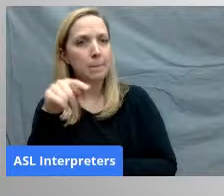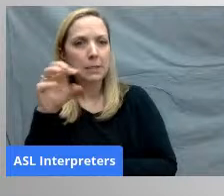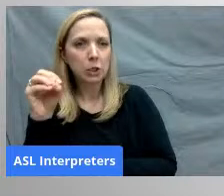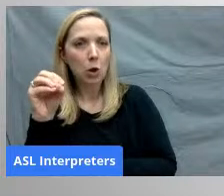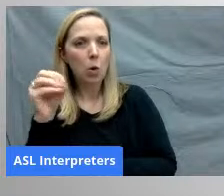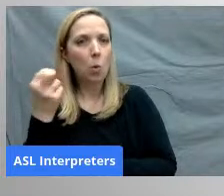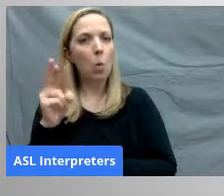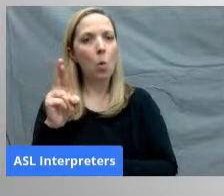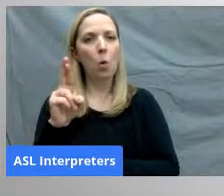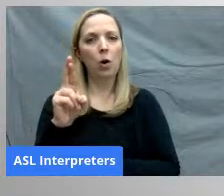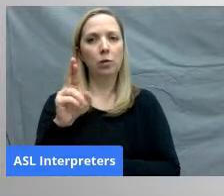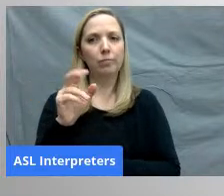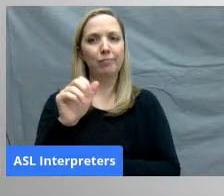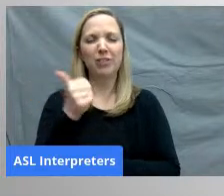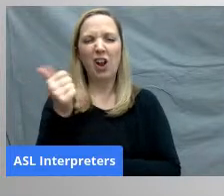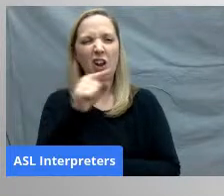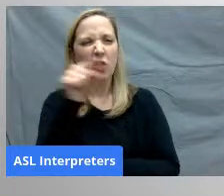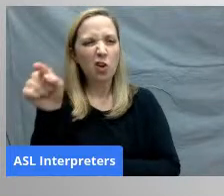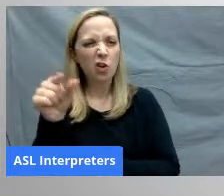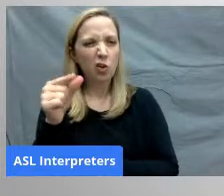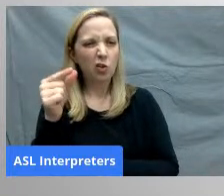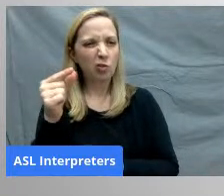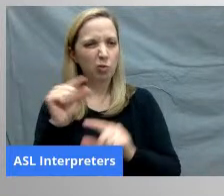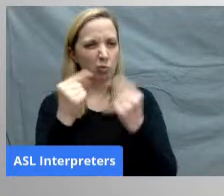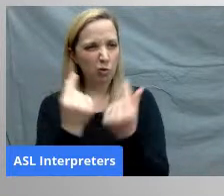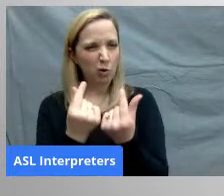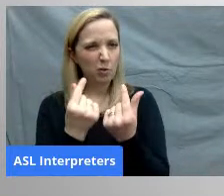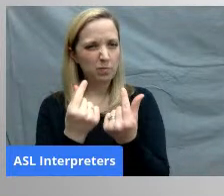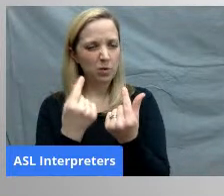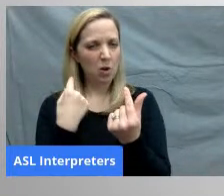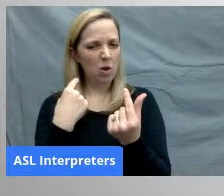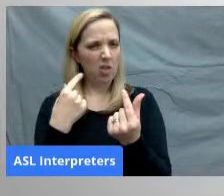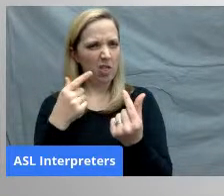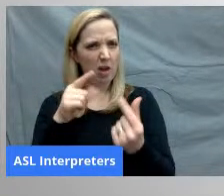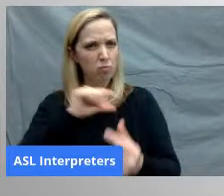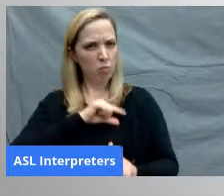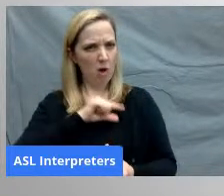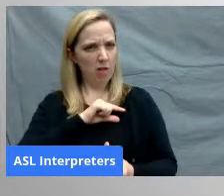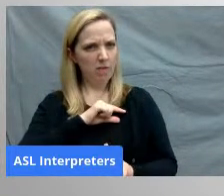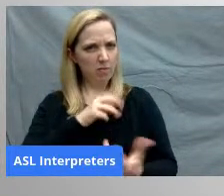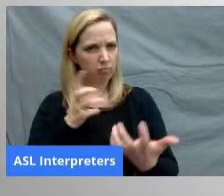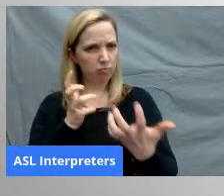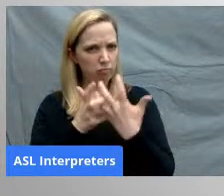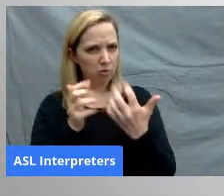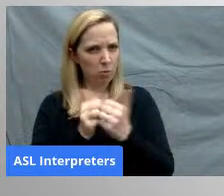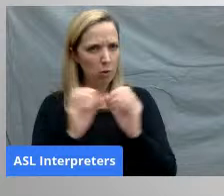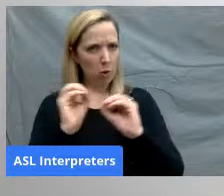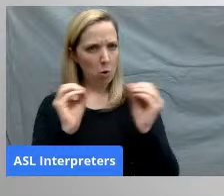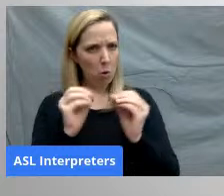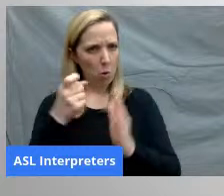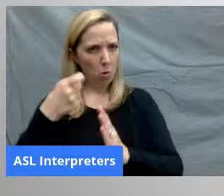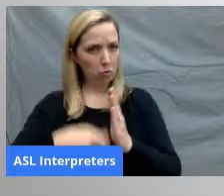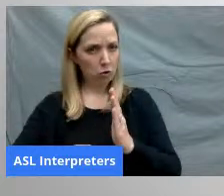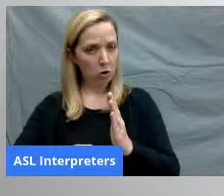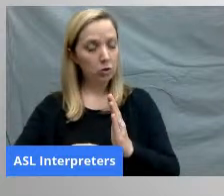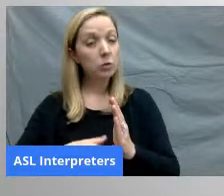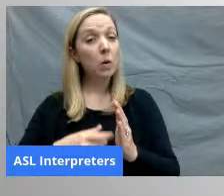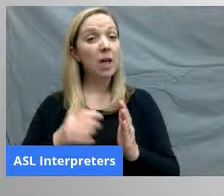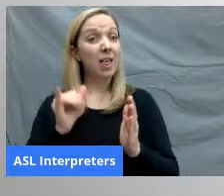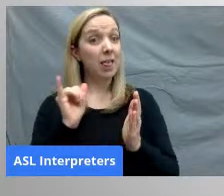they qualify under the no charge? And so we looked into the policy a little bit, and it does talk about